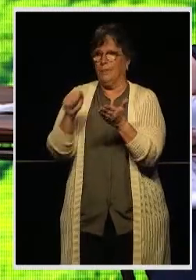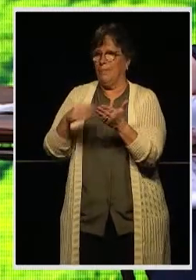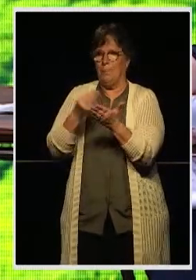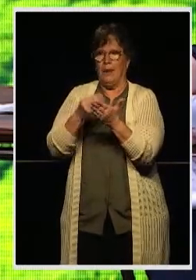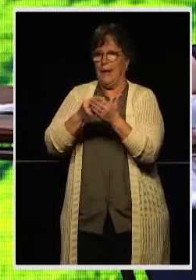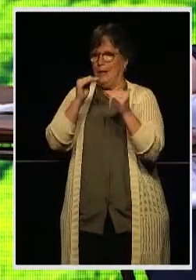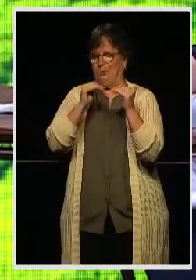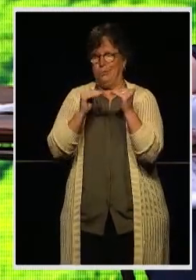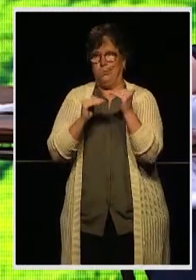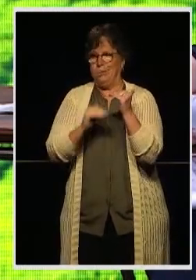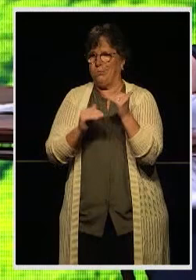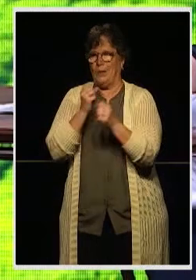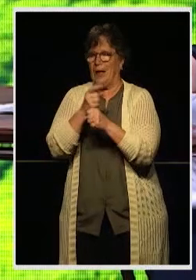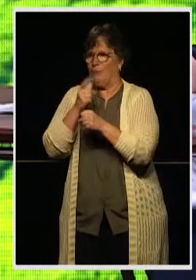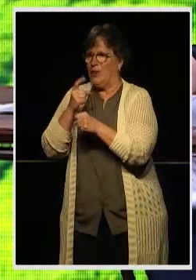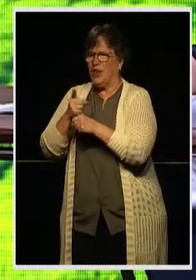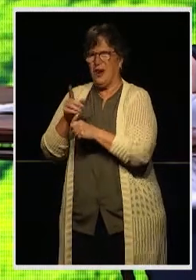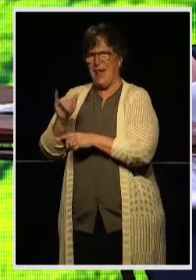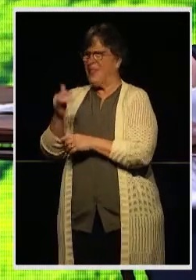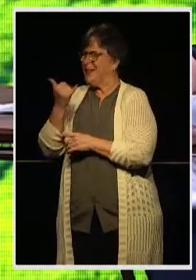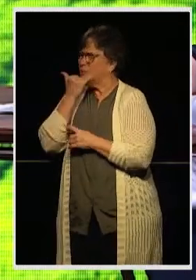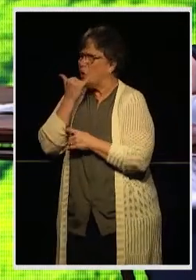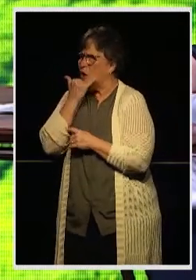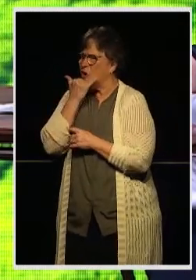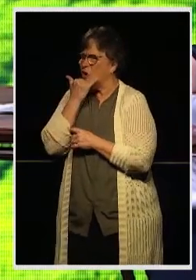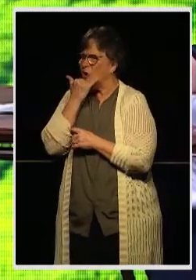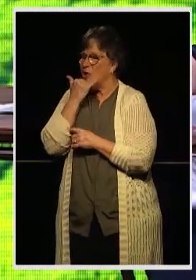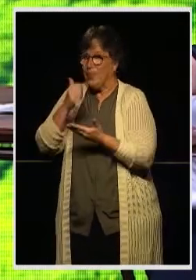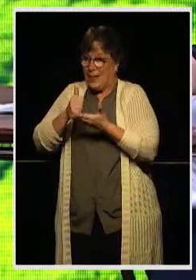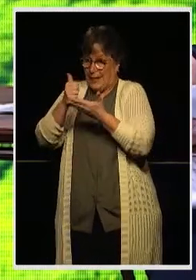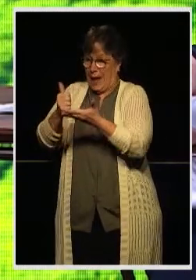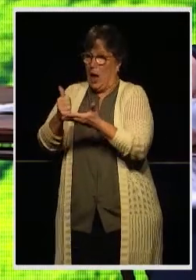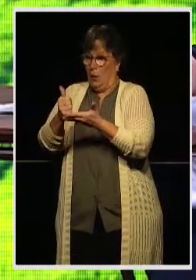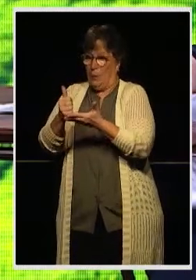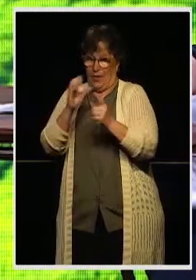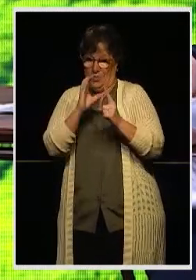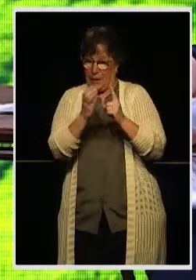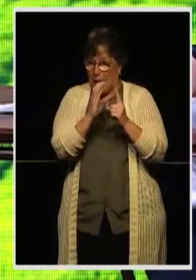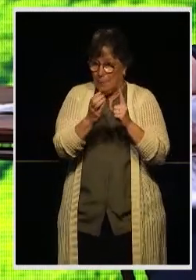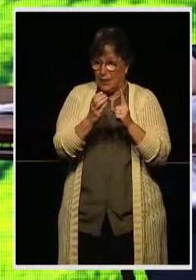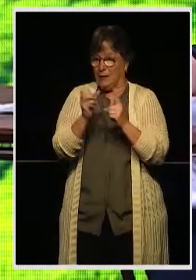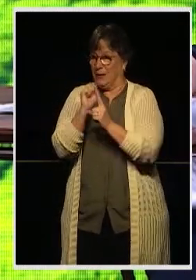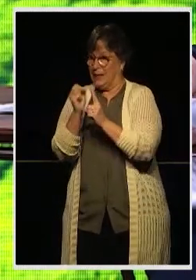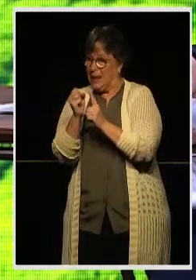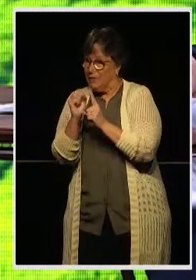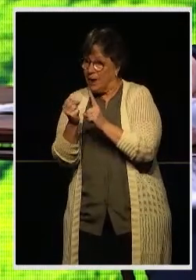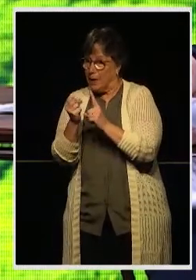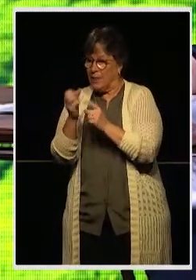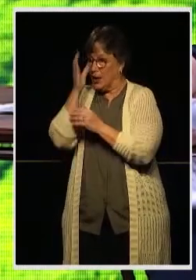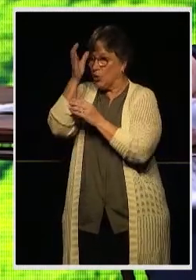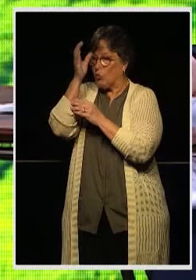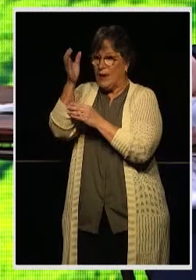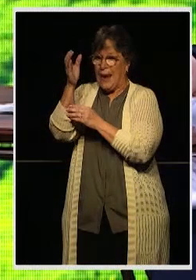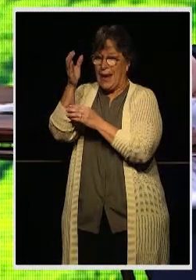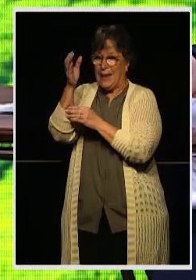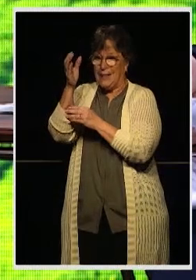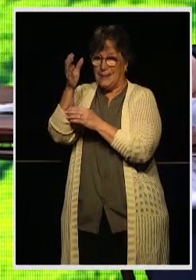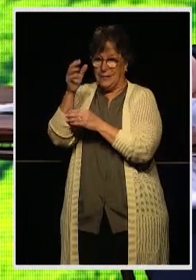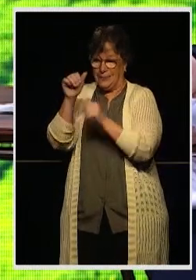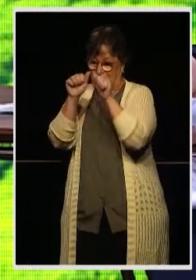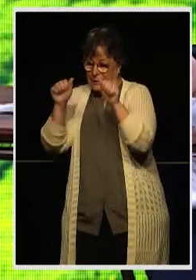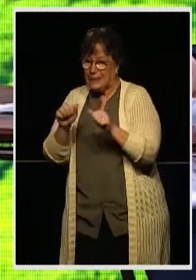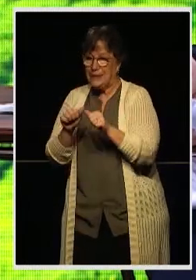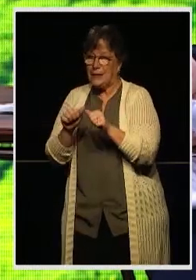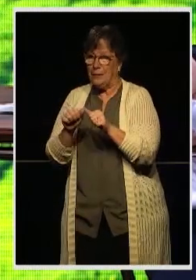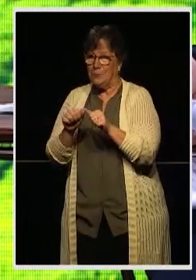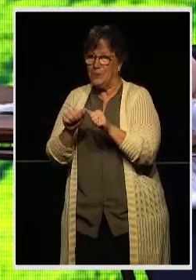just strikes me as fundamentally wrong that to help the climate and to help the environment and to create circular systems, it's